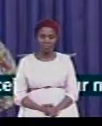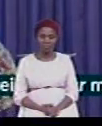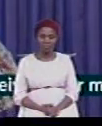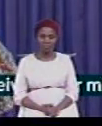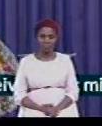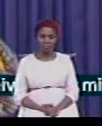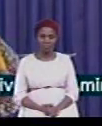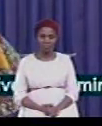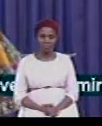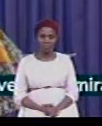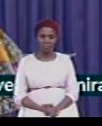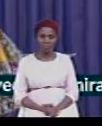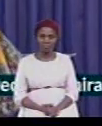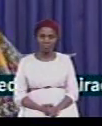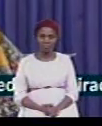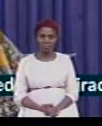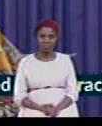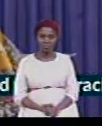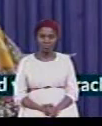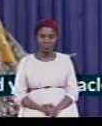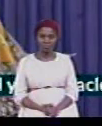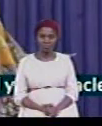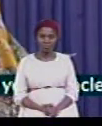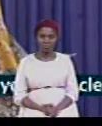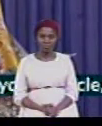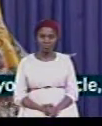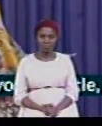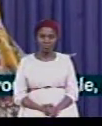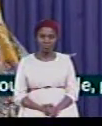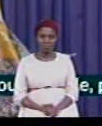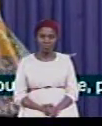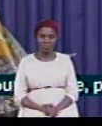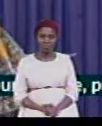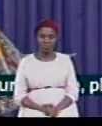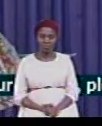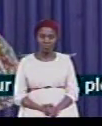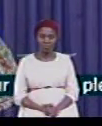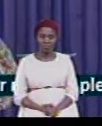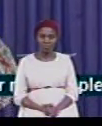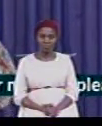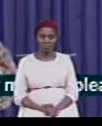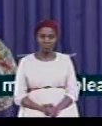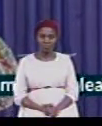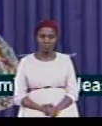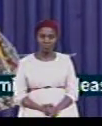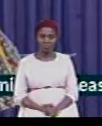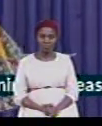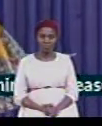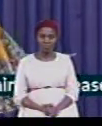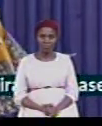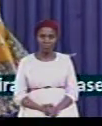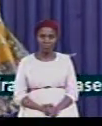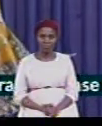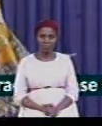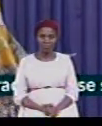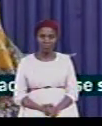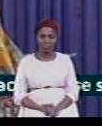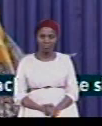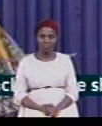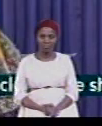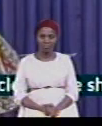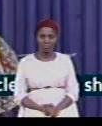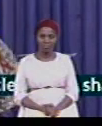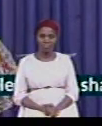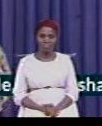wo abela bo a enye no no na me se sakira e fa firi ho etu one me kasa me bae fie no wo se kwa asori bi e fre